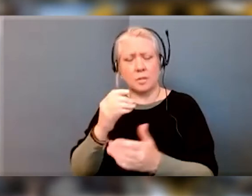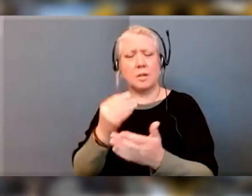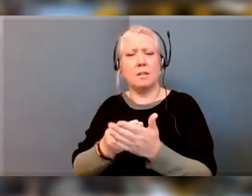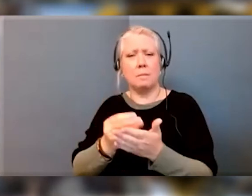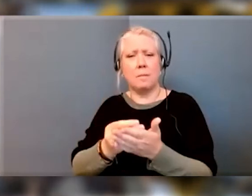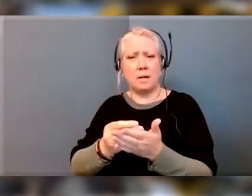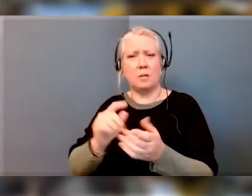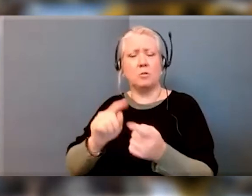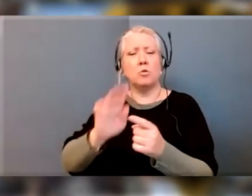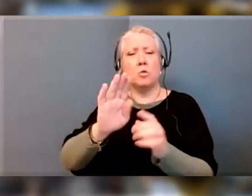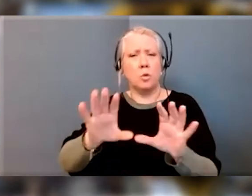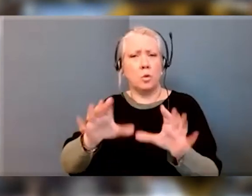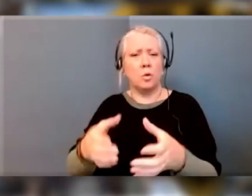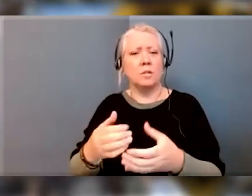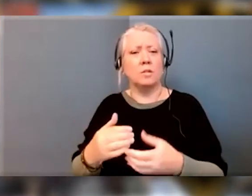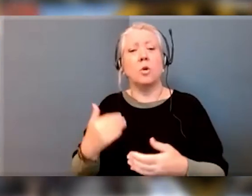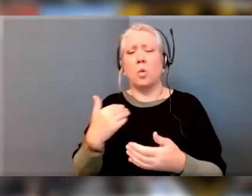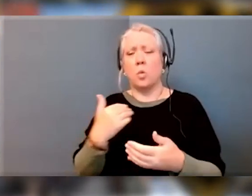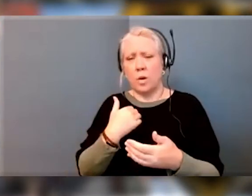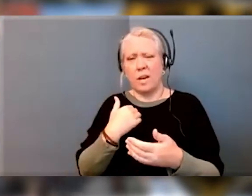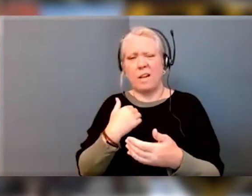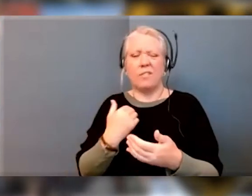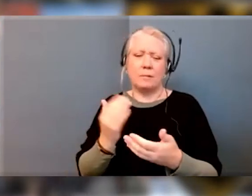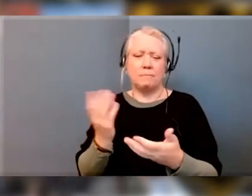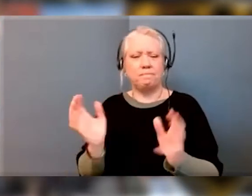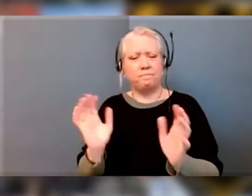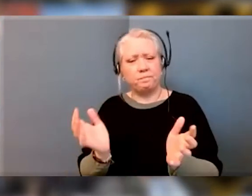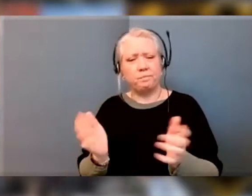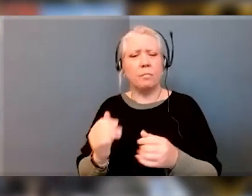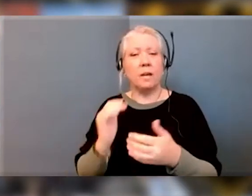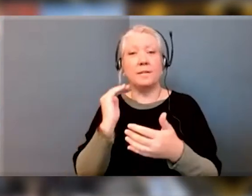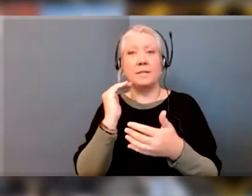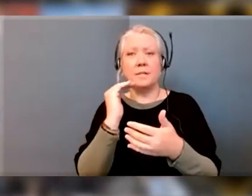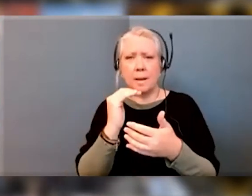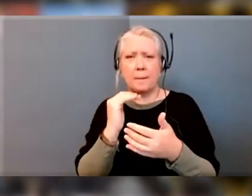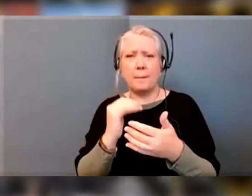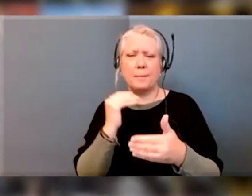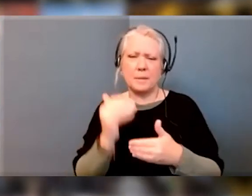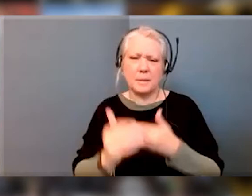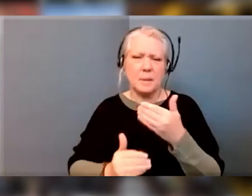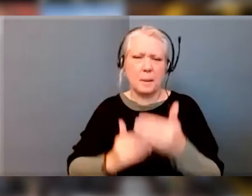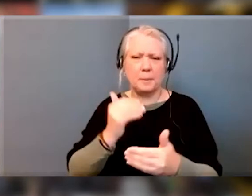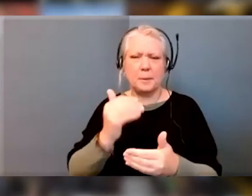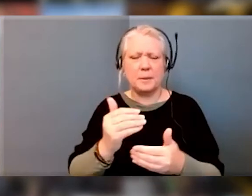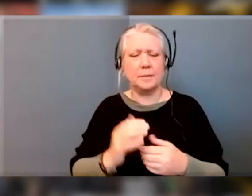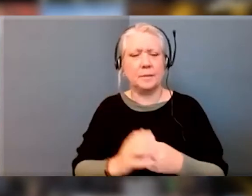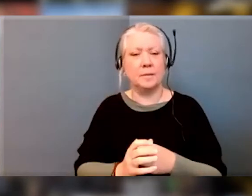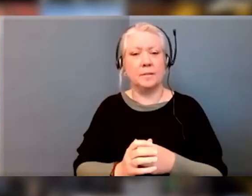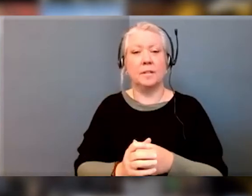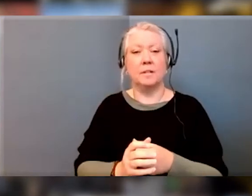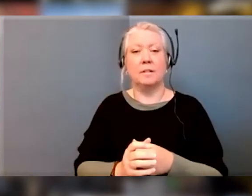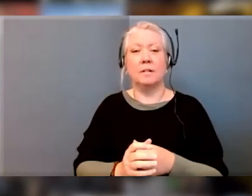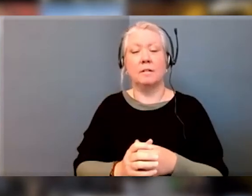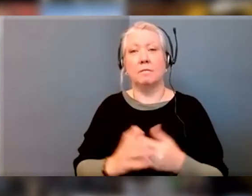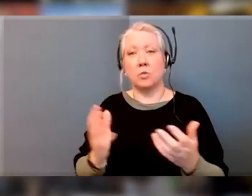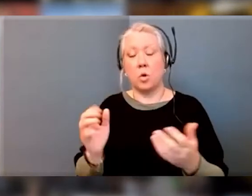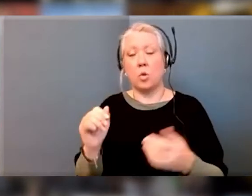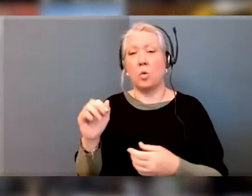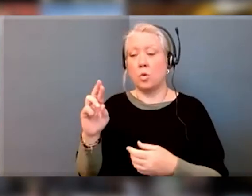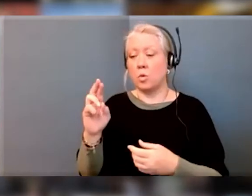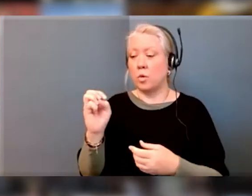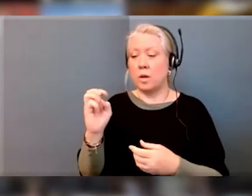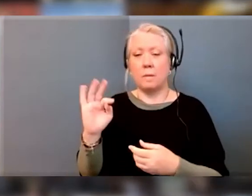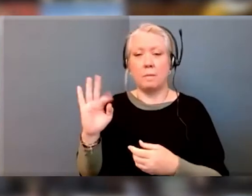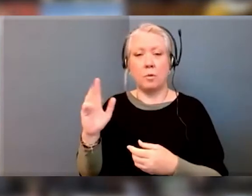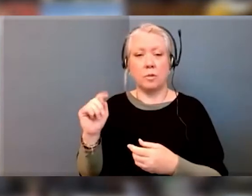different steps that we have listed here. So obviously the nature of a reimbursement grant, the grantee